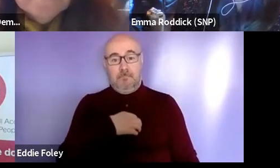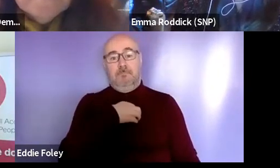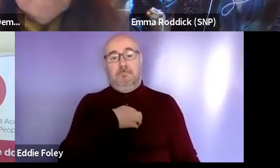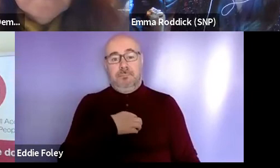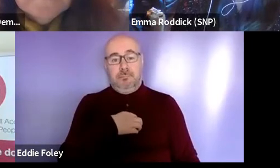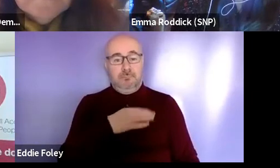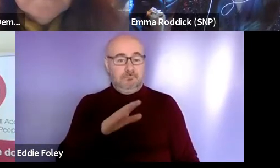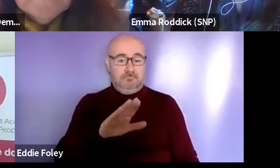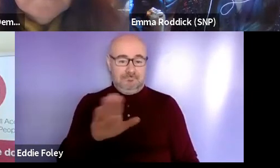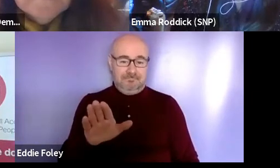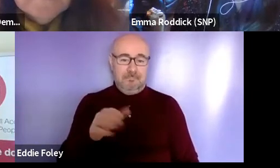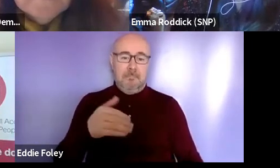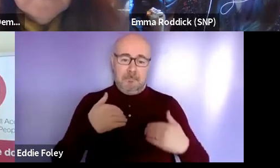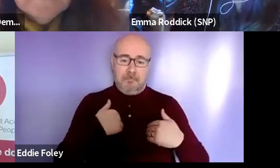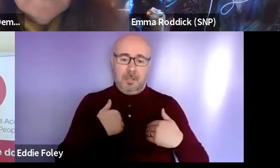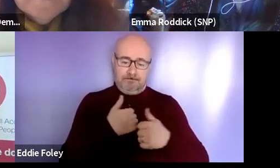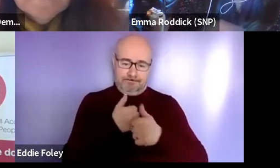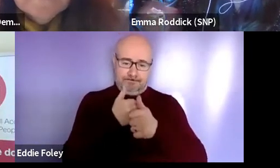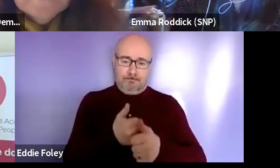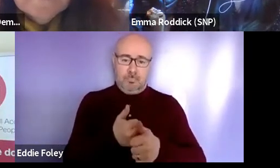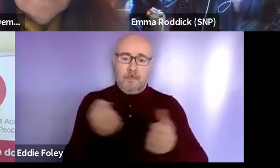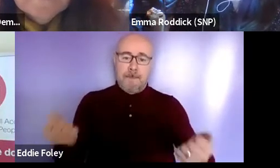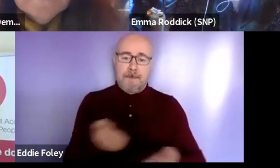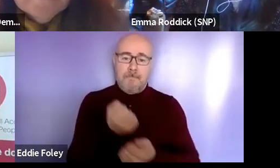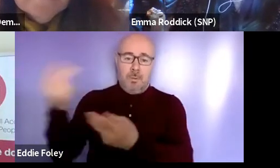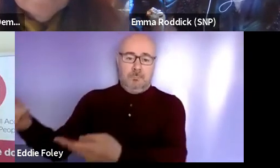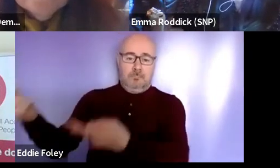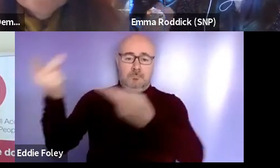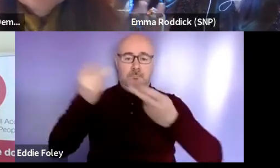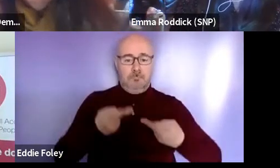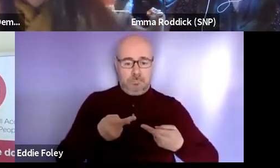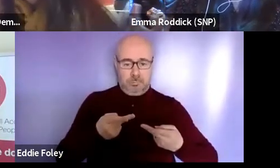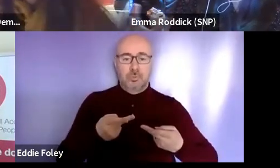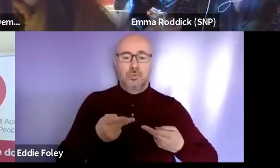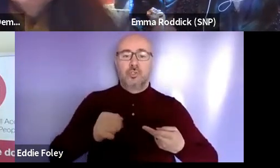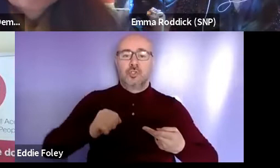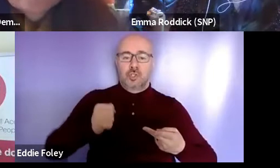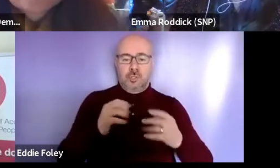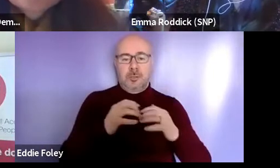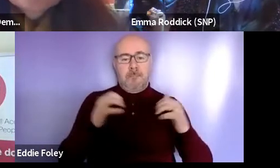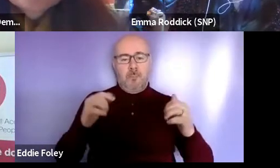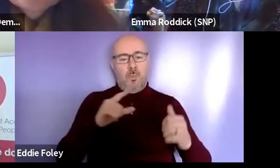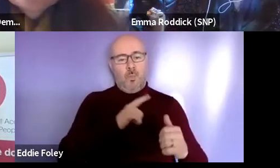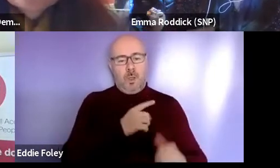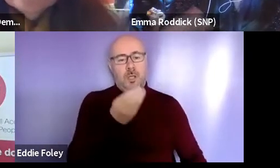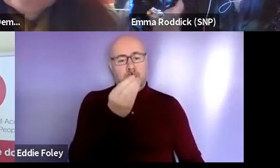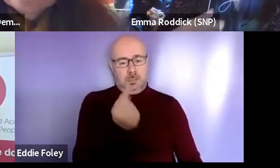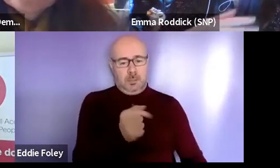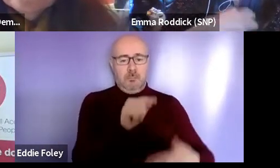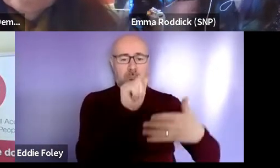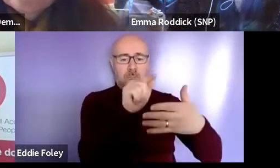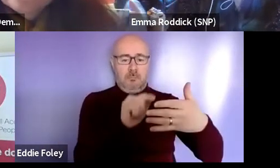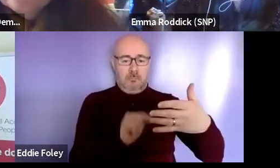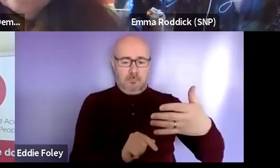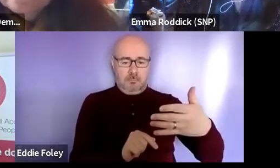powers coming to the Scottish Parliament. If we have some social security powers and not others, it's confusing, they're not integrated, we're having people have to apply